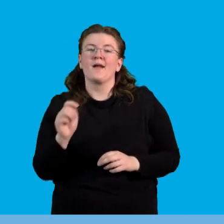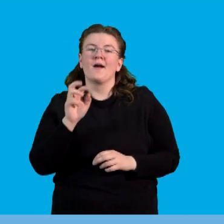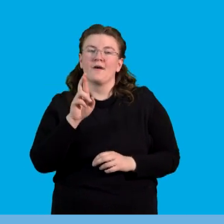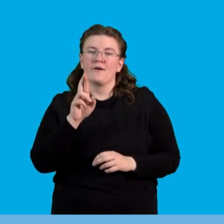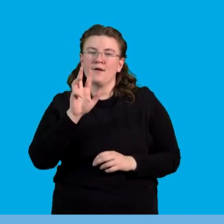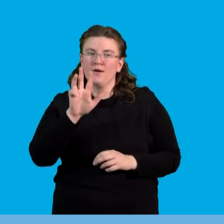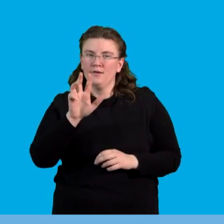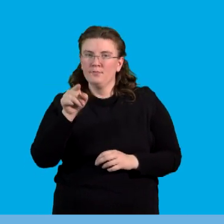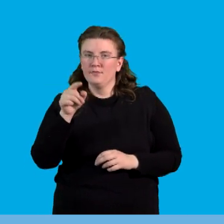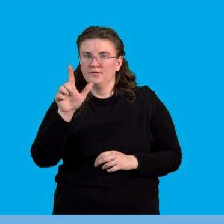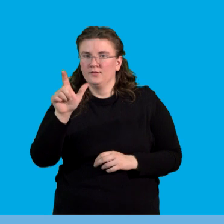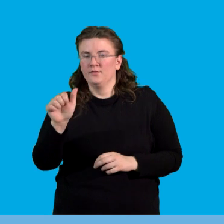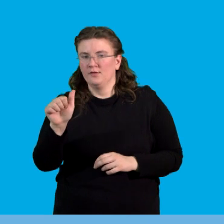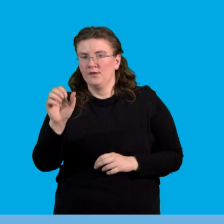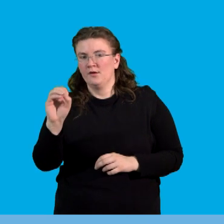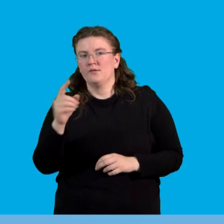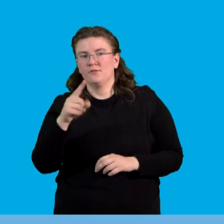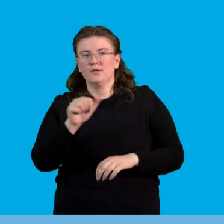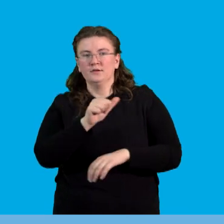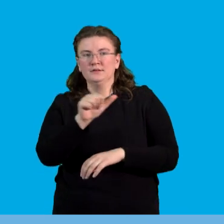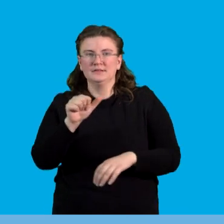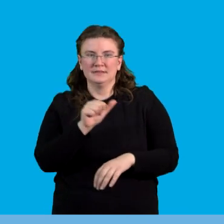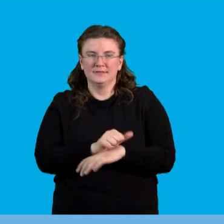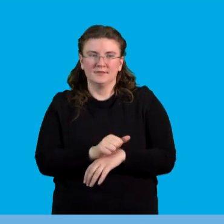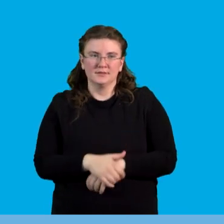R9.60 for that 6 hours.